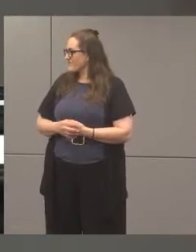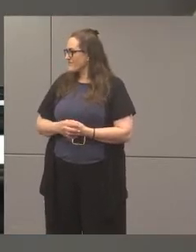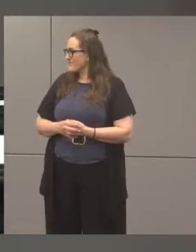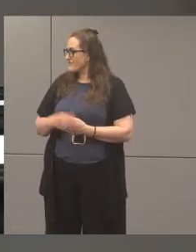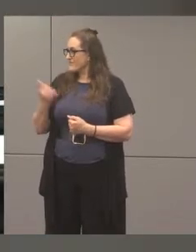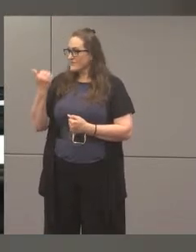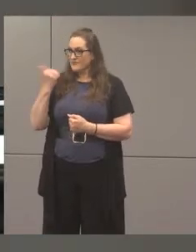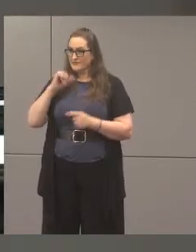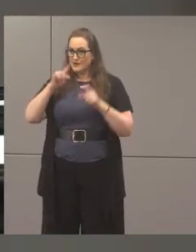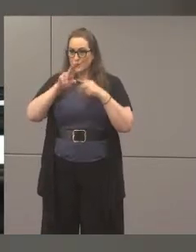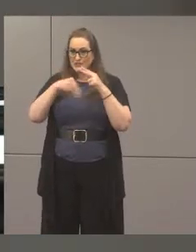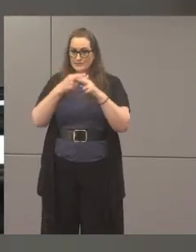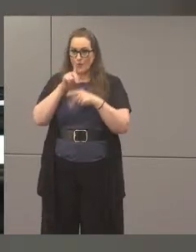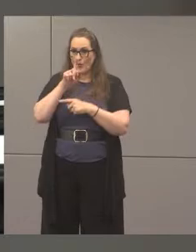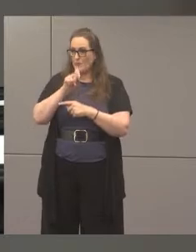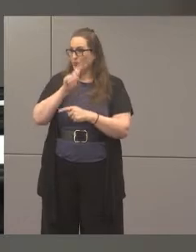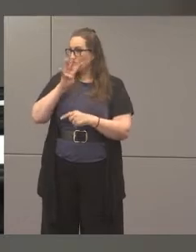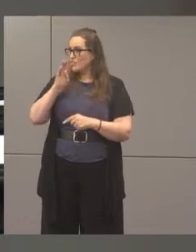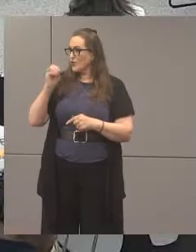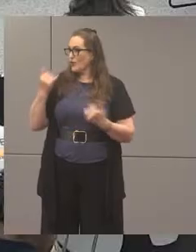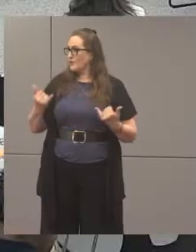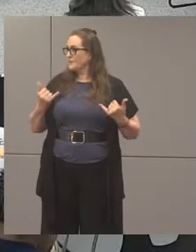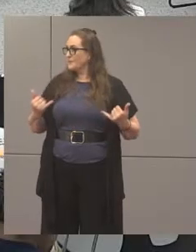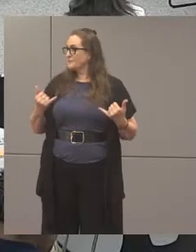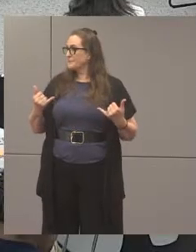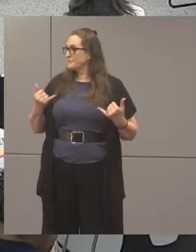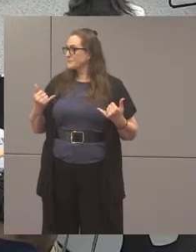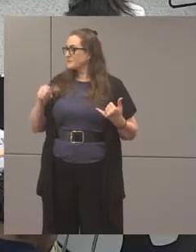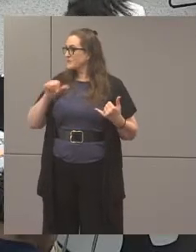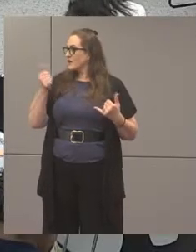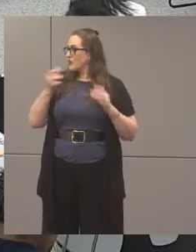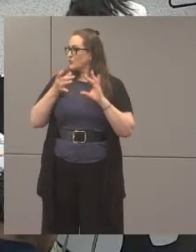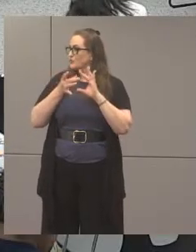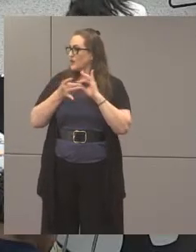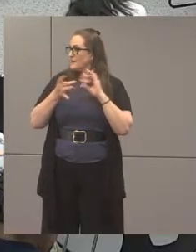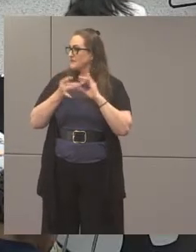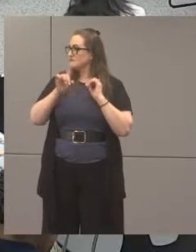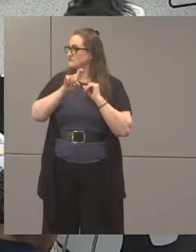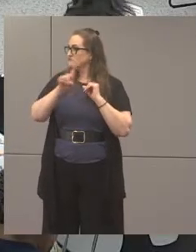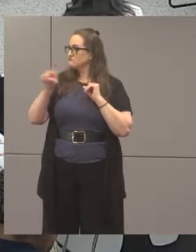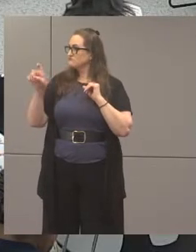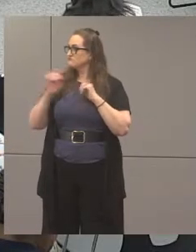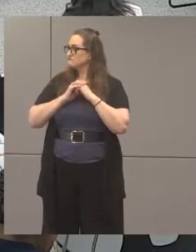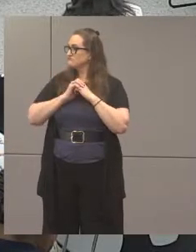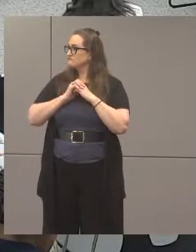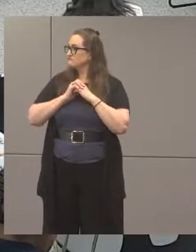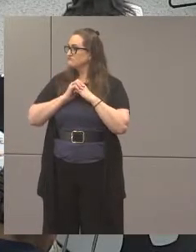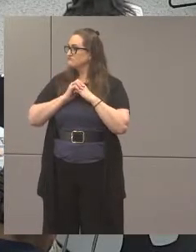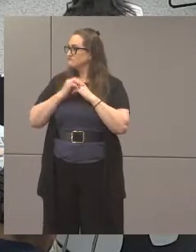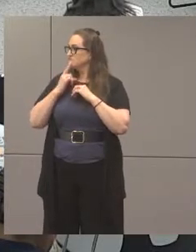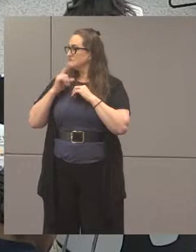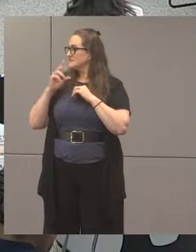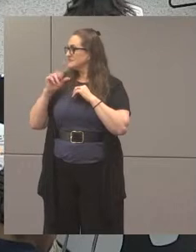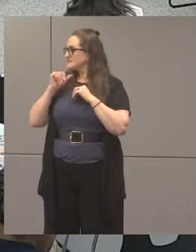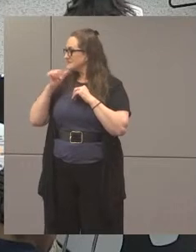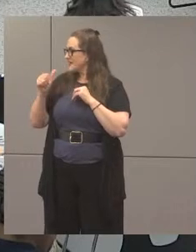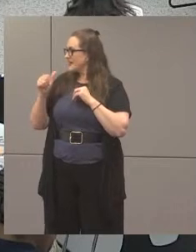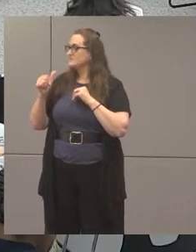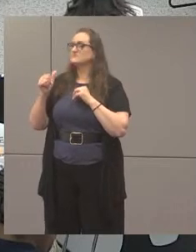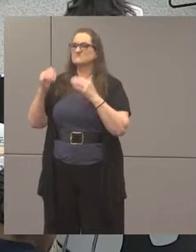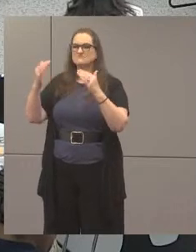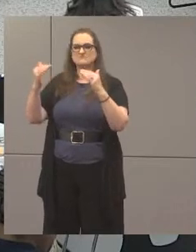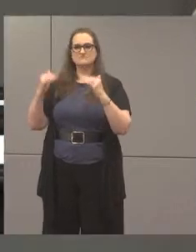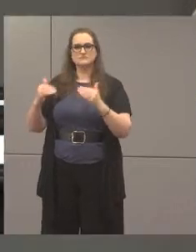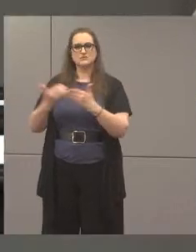Any questions about 1.40 at this point? Any other comments? Seeing none, we'll move on to new